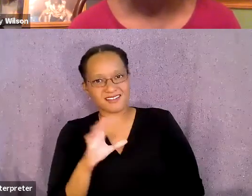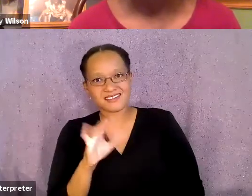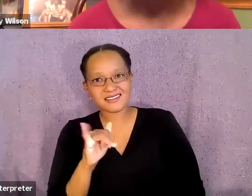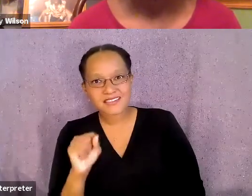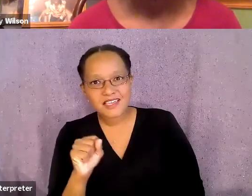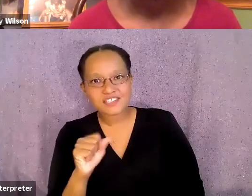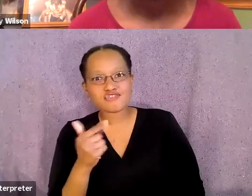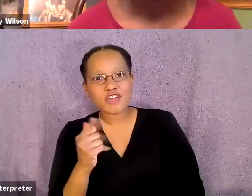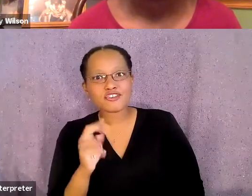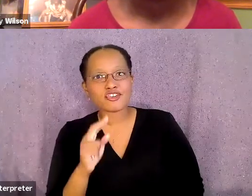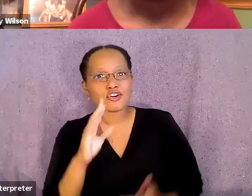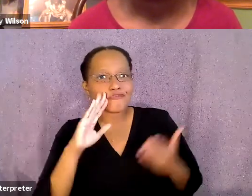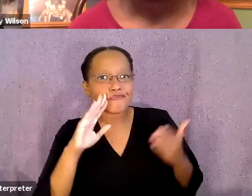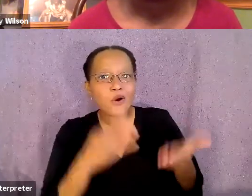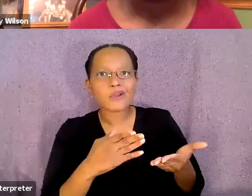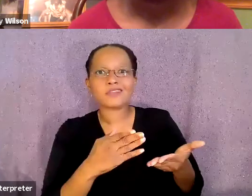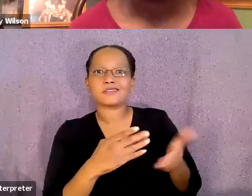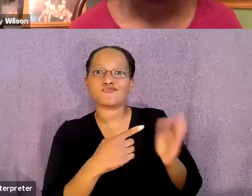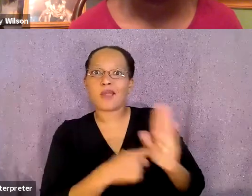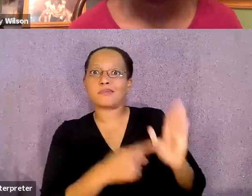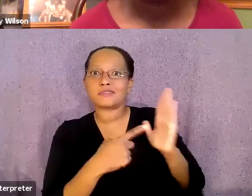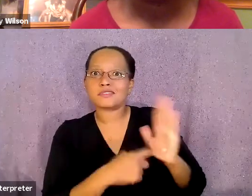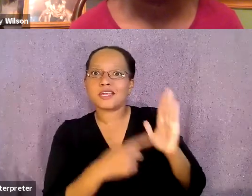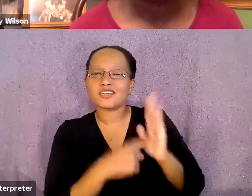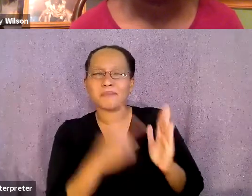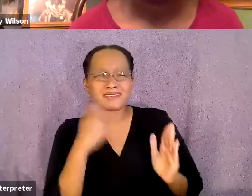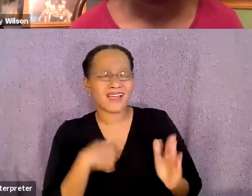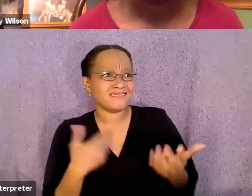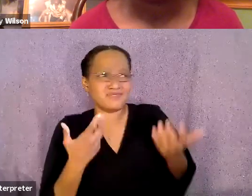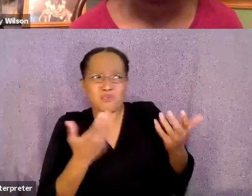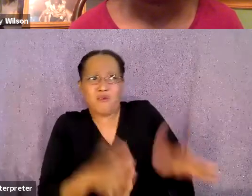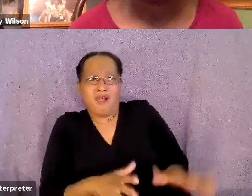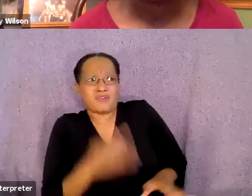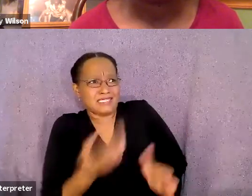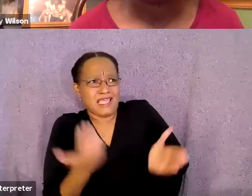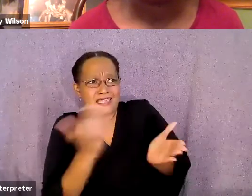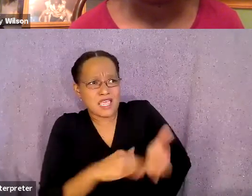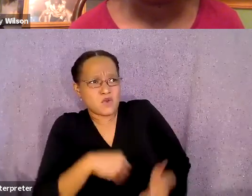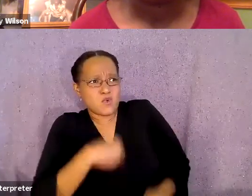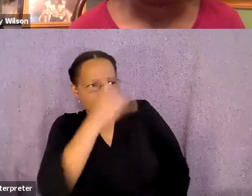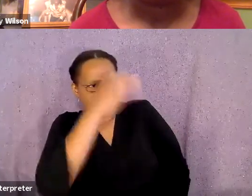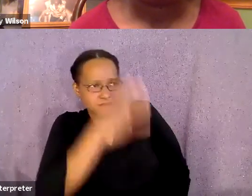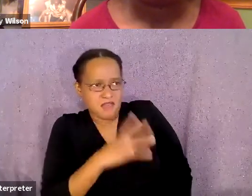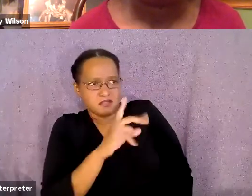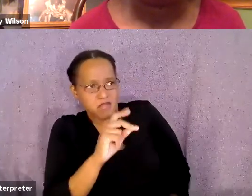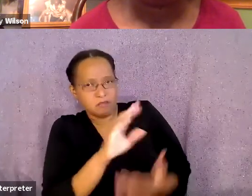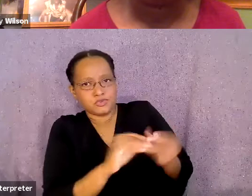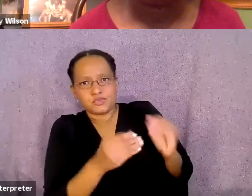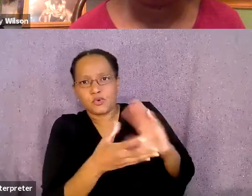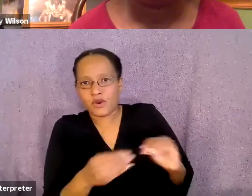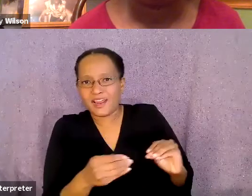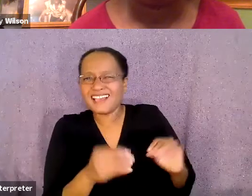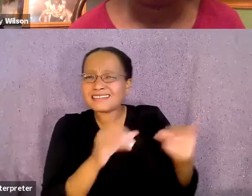centered, because I just don't want to see another white disabled male story. Because it's the same story, just a different show,